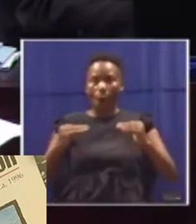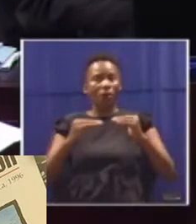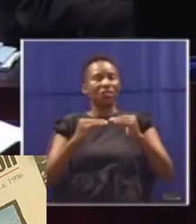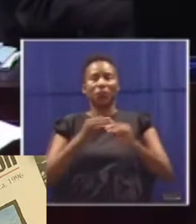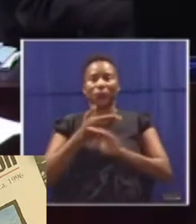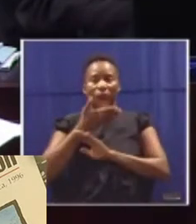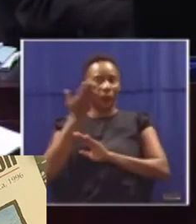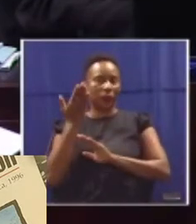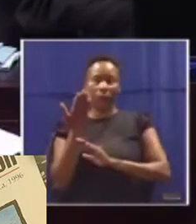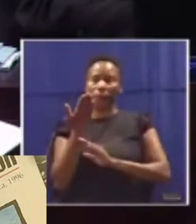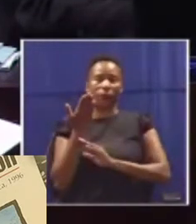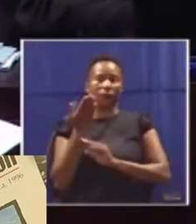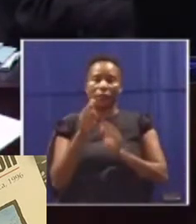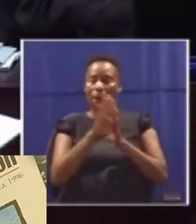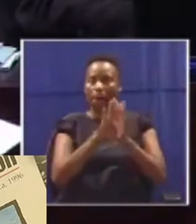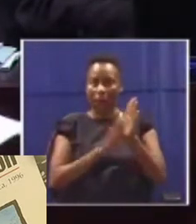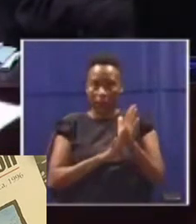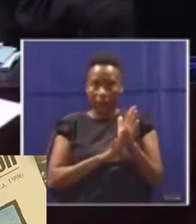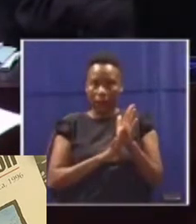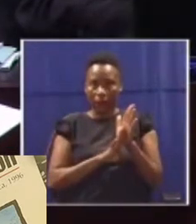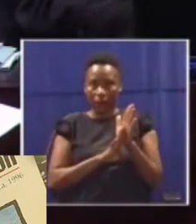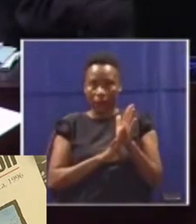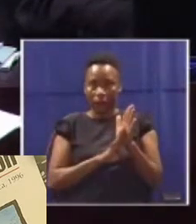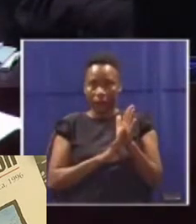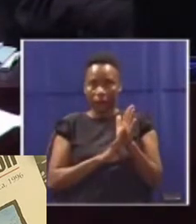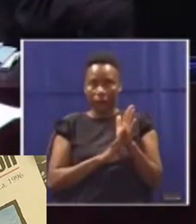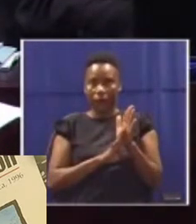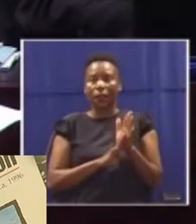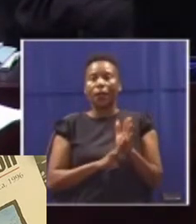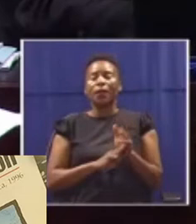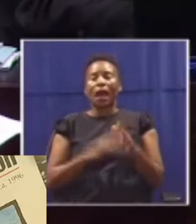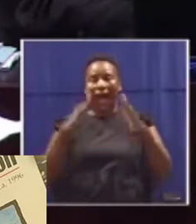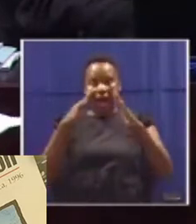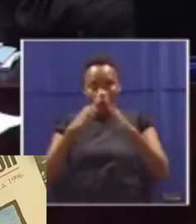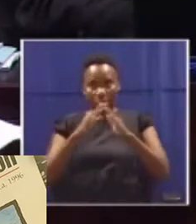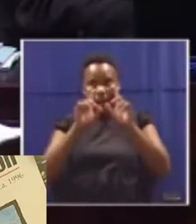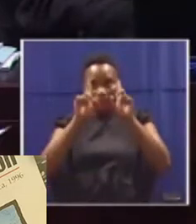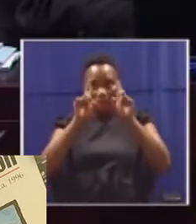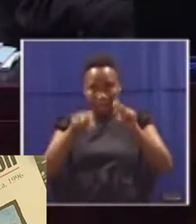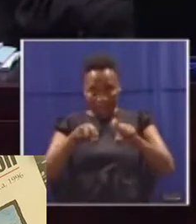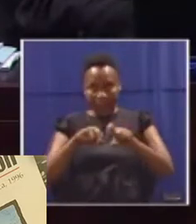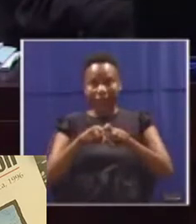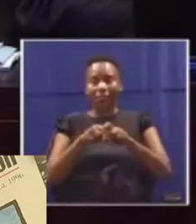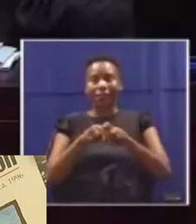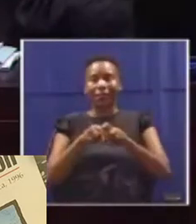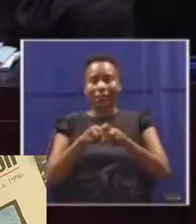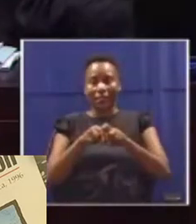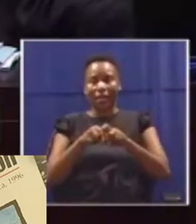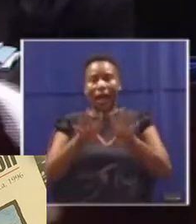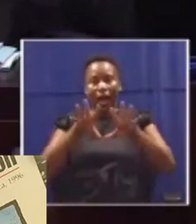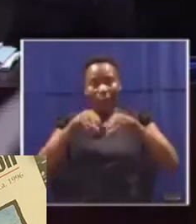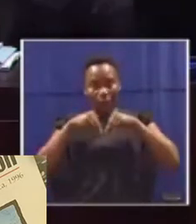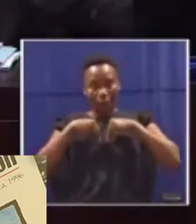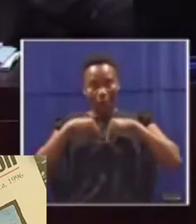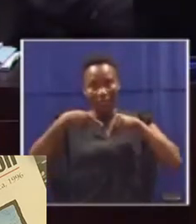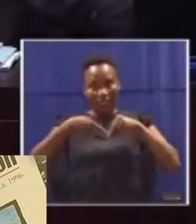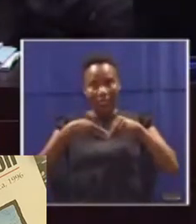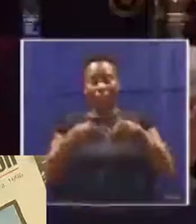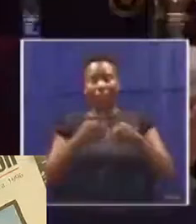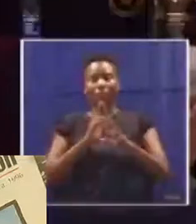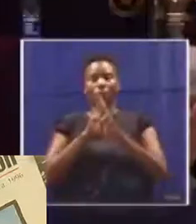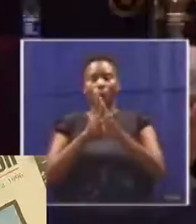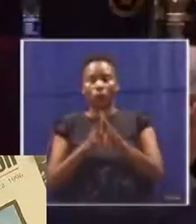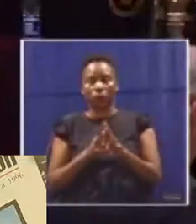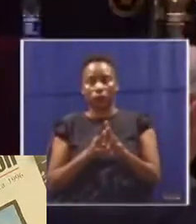bill. The House must consider and adopt the report. In